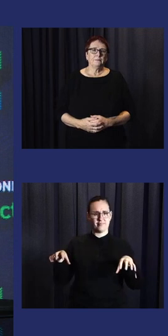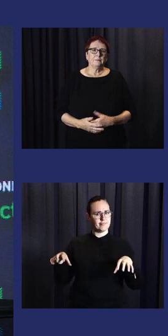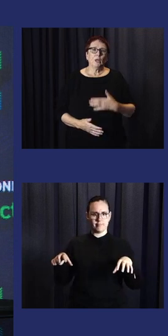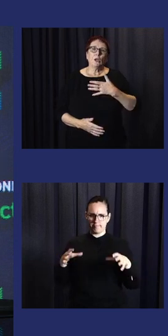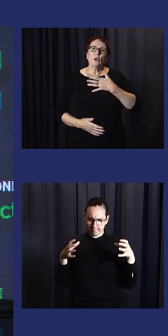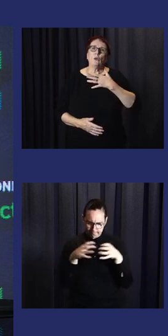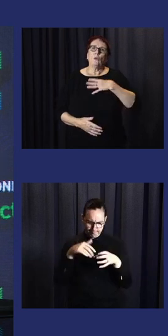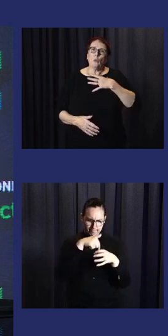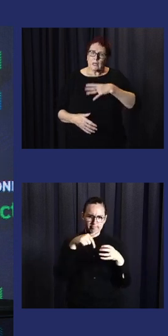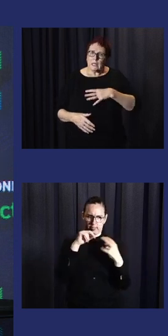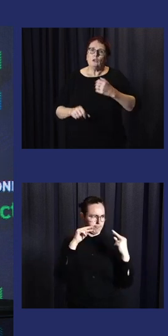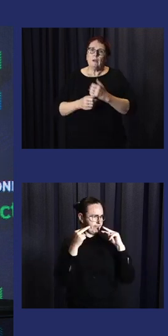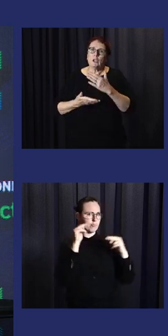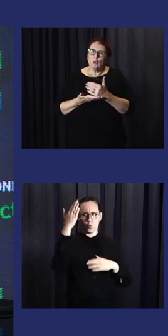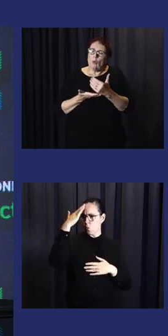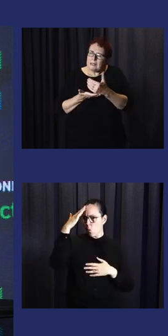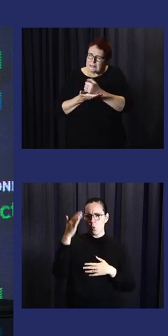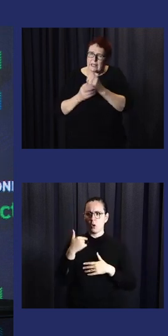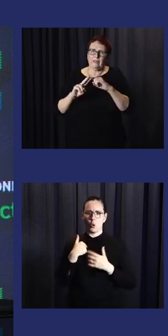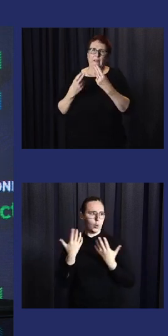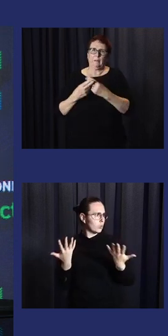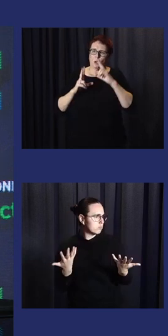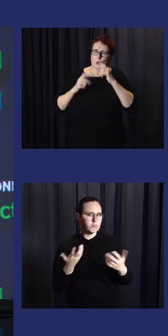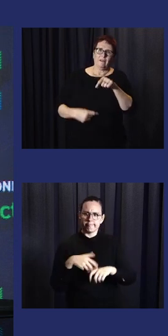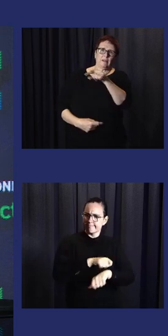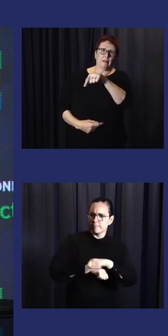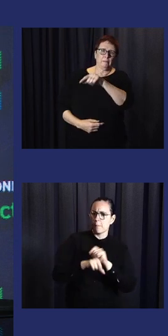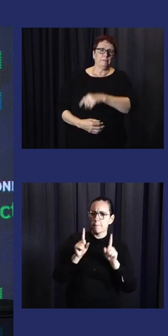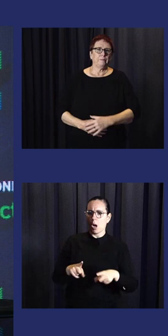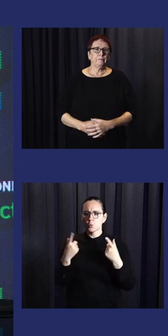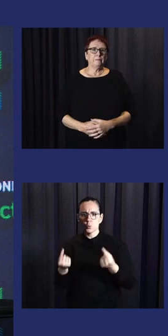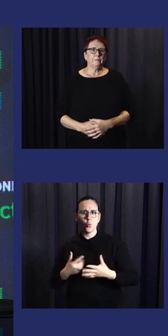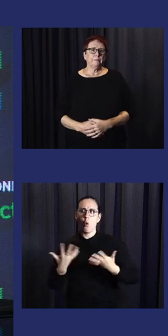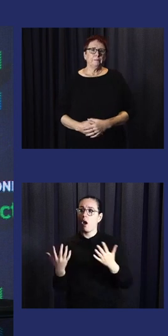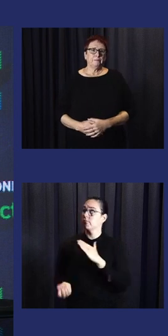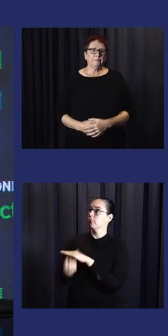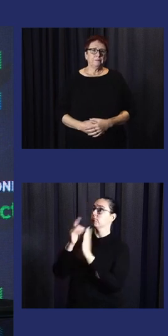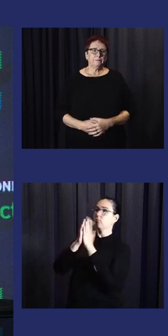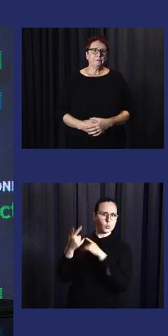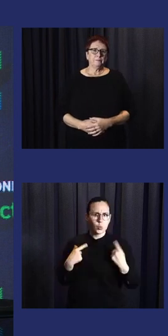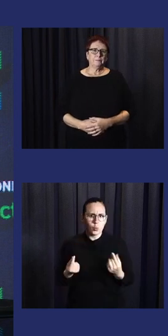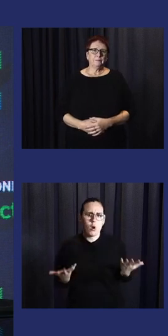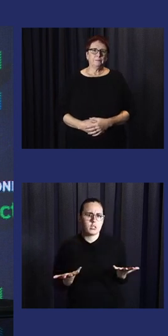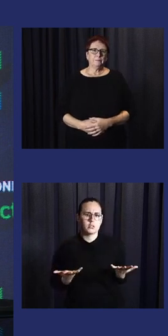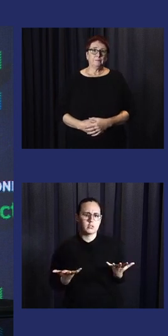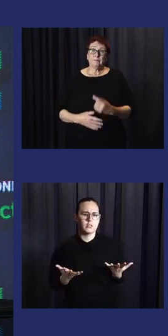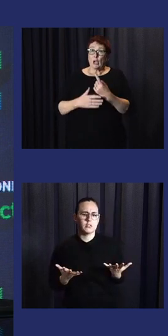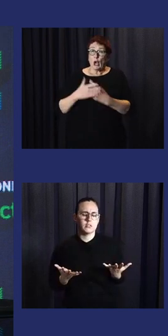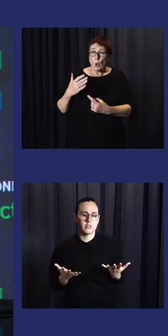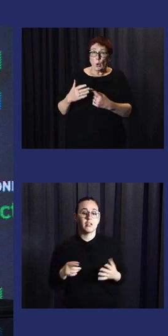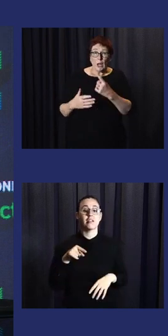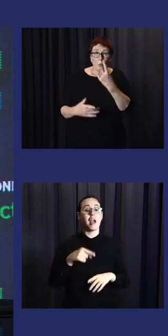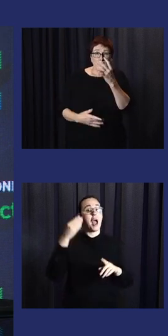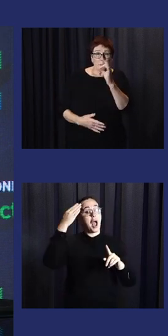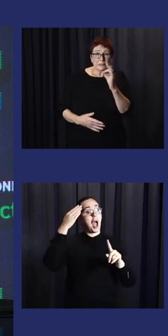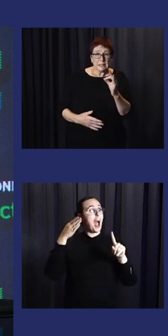present anytime. PMI aims at least one person in the family have the basic understanding